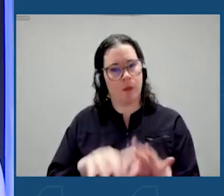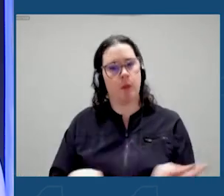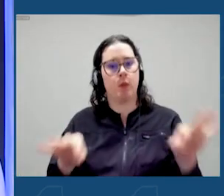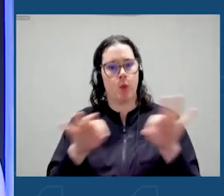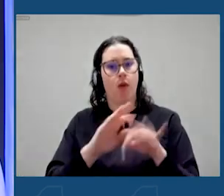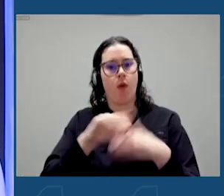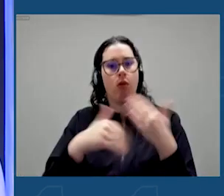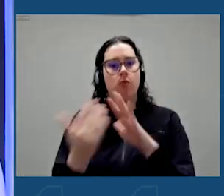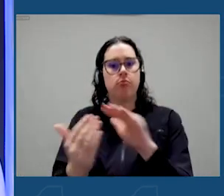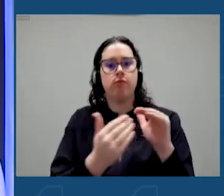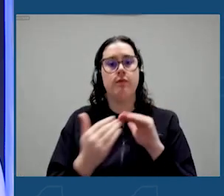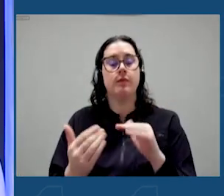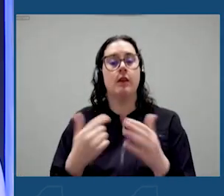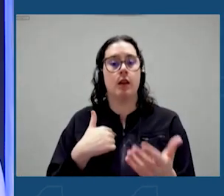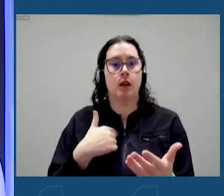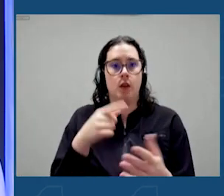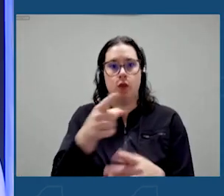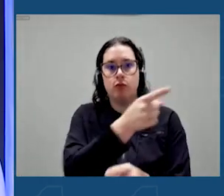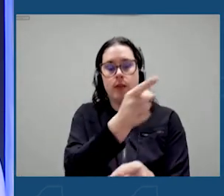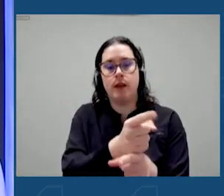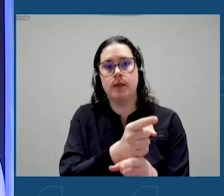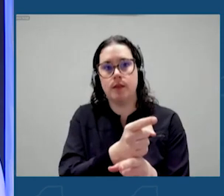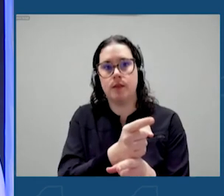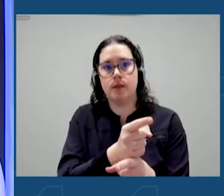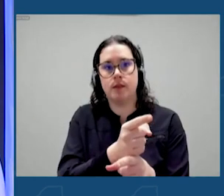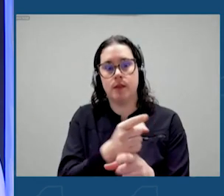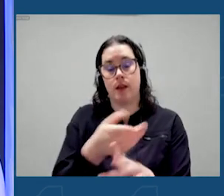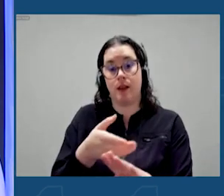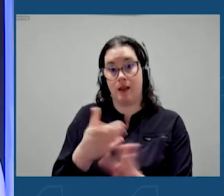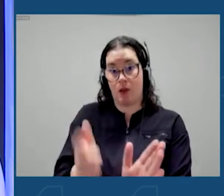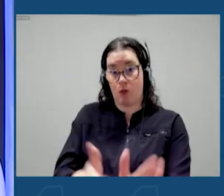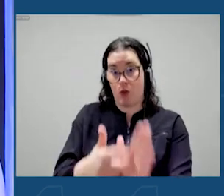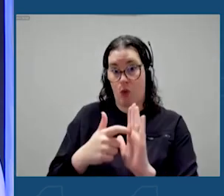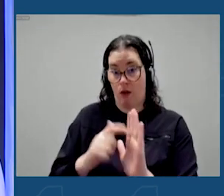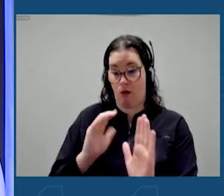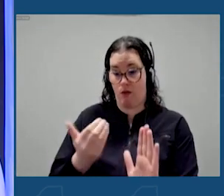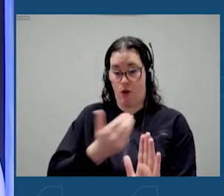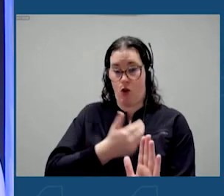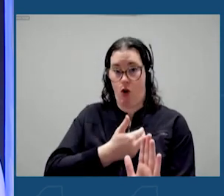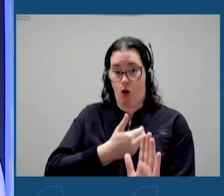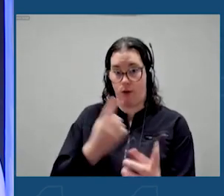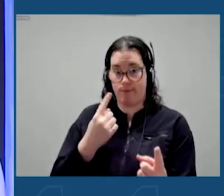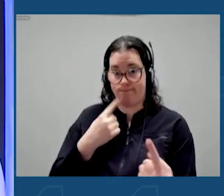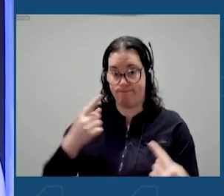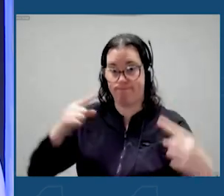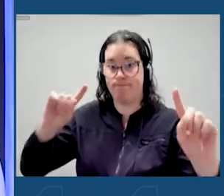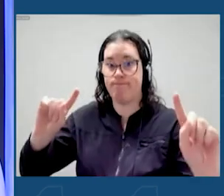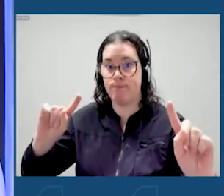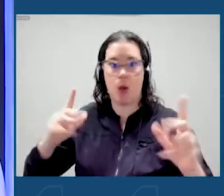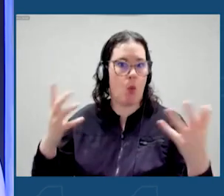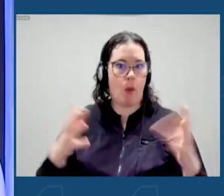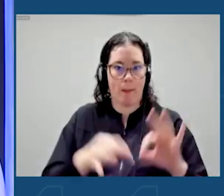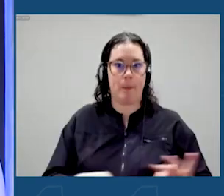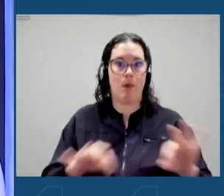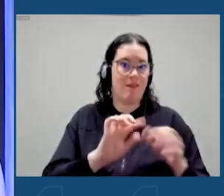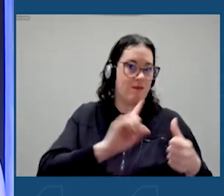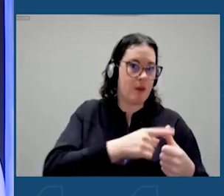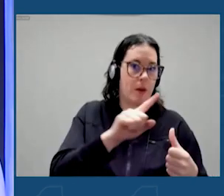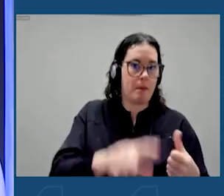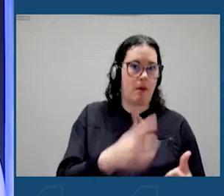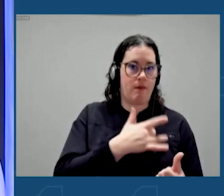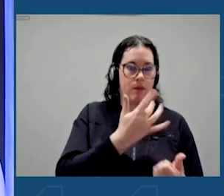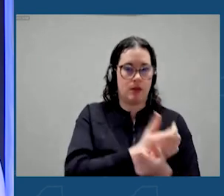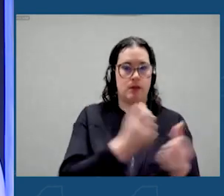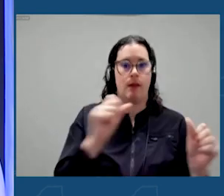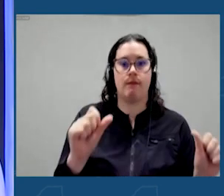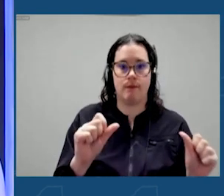And you're right, Governor. The prerequisite to our prosperity is public safety and justice. They go together. We must